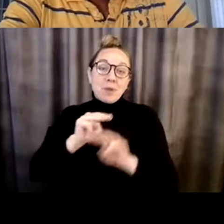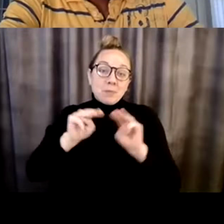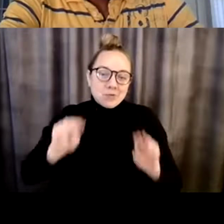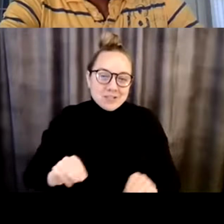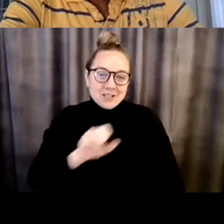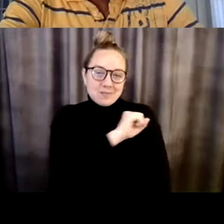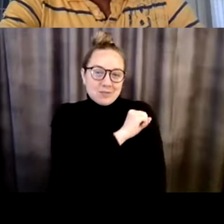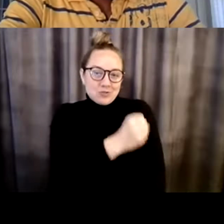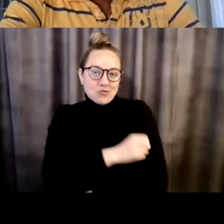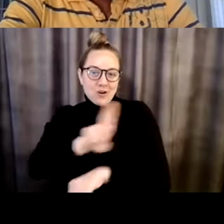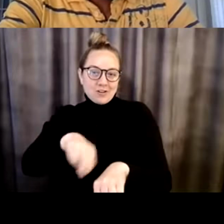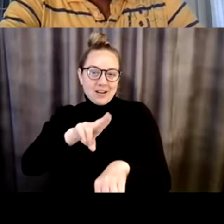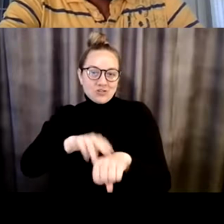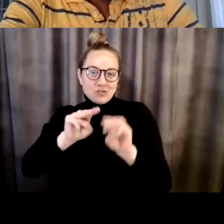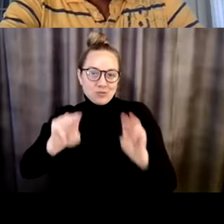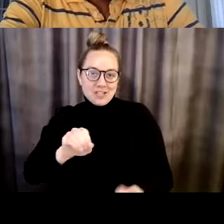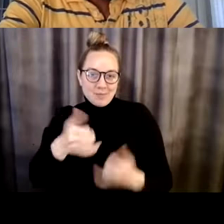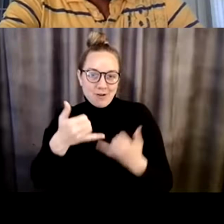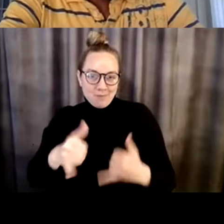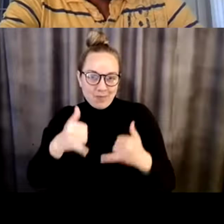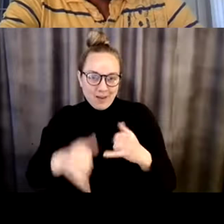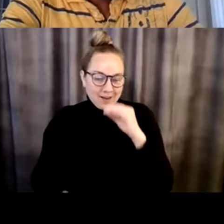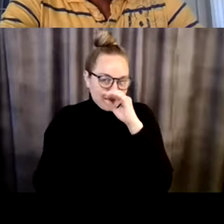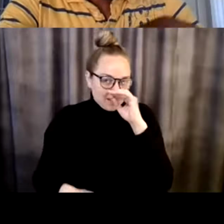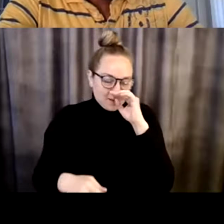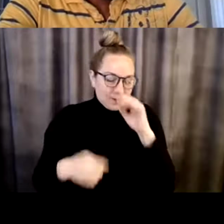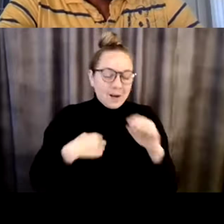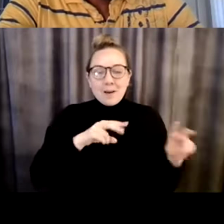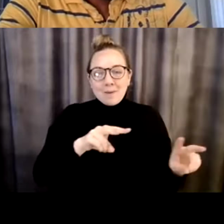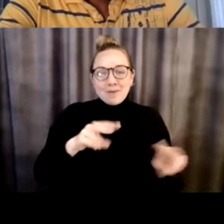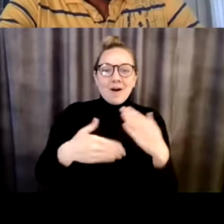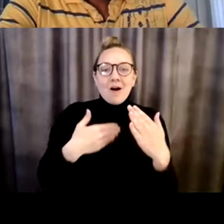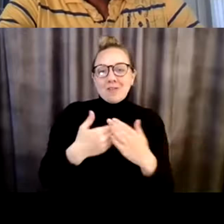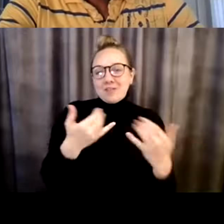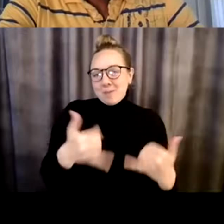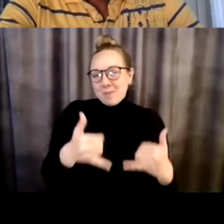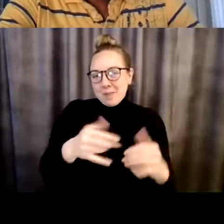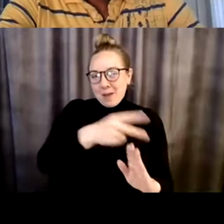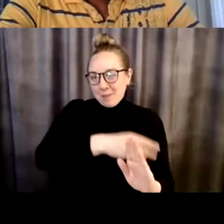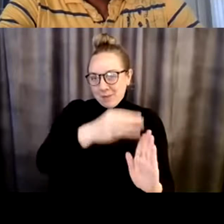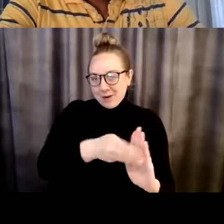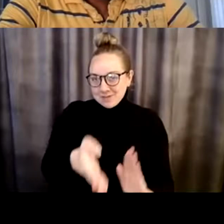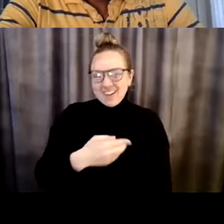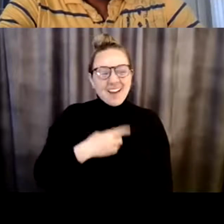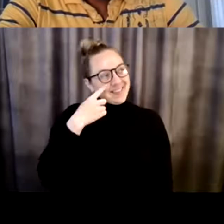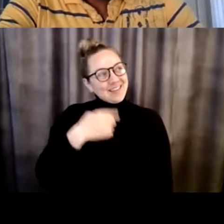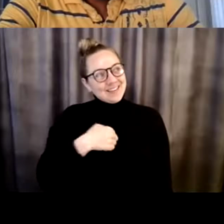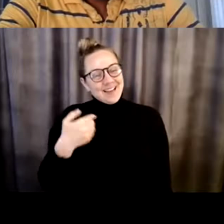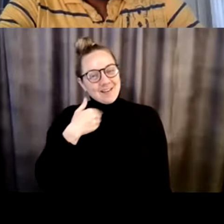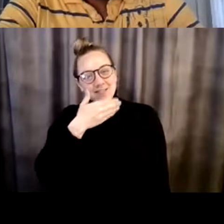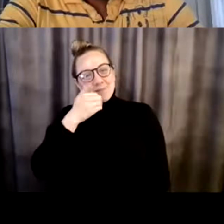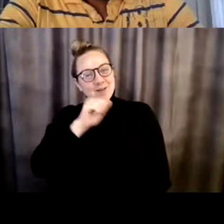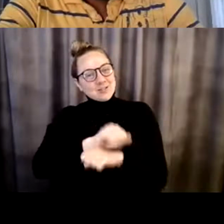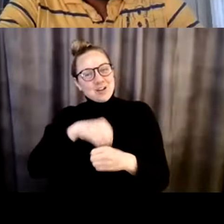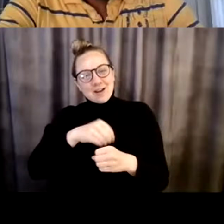the education programs there. So I'm all about play. We are all about play. I think I have the best job in the world.